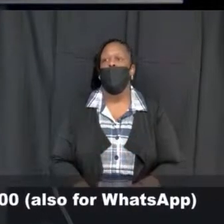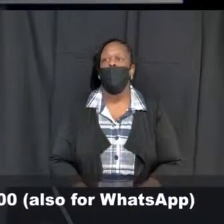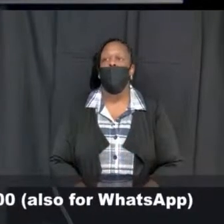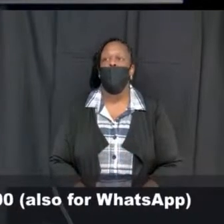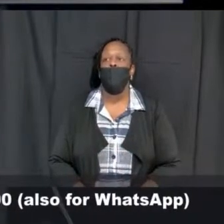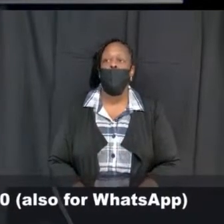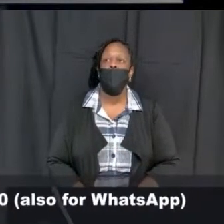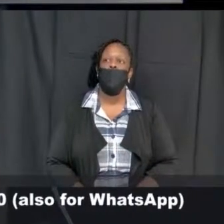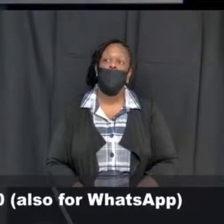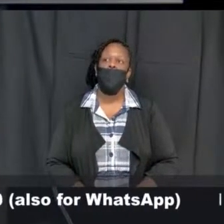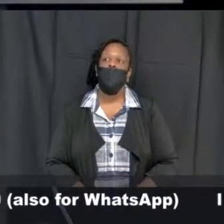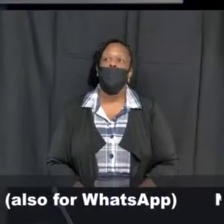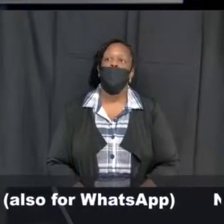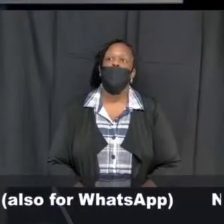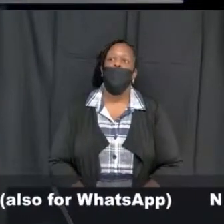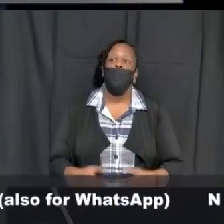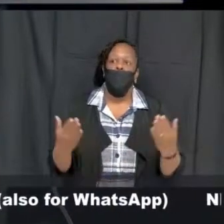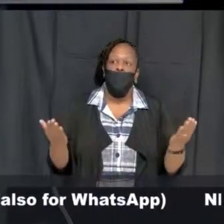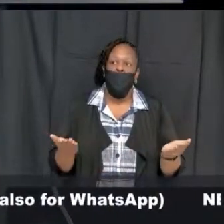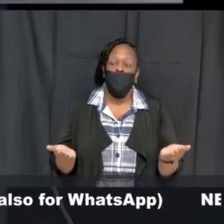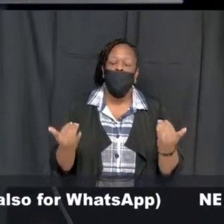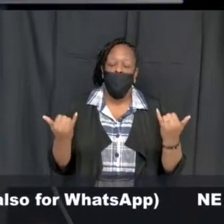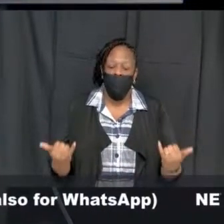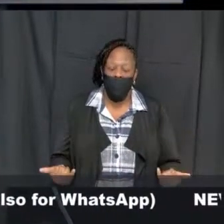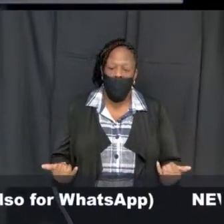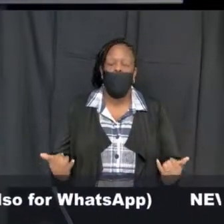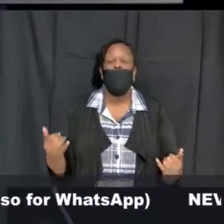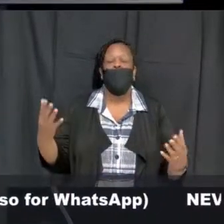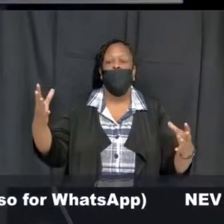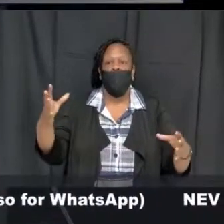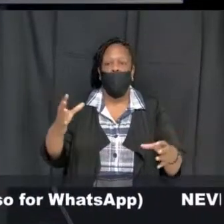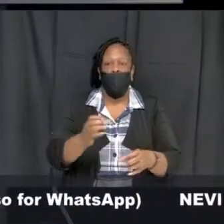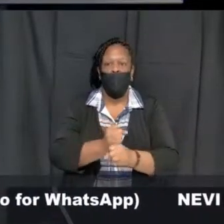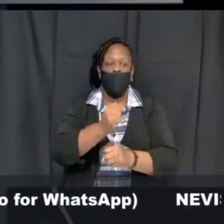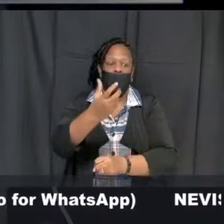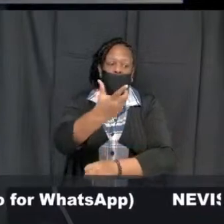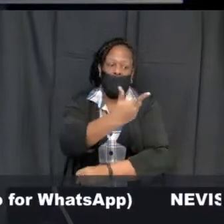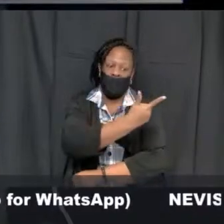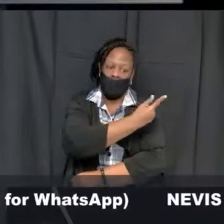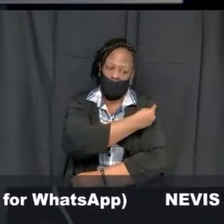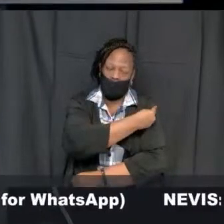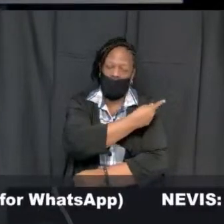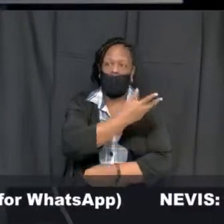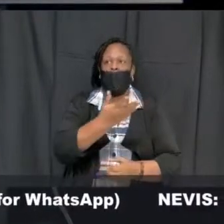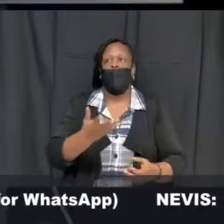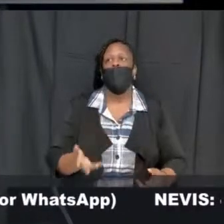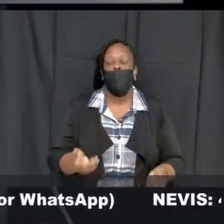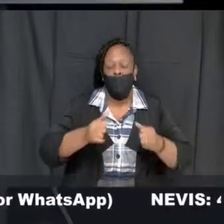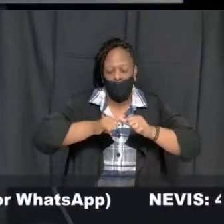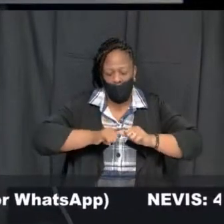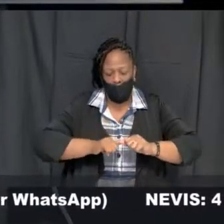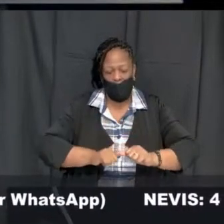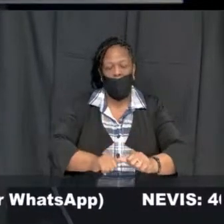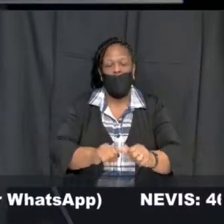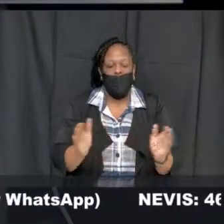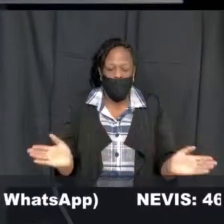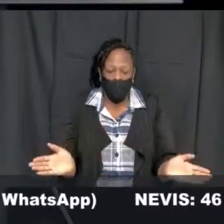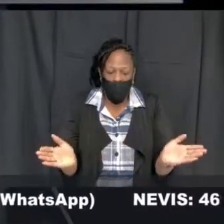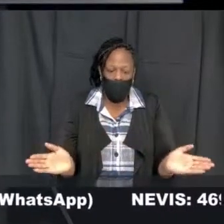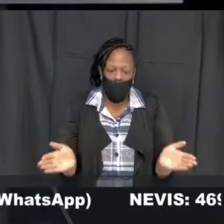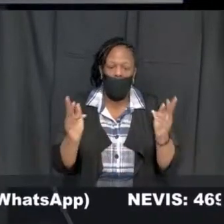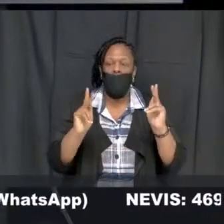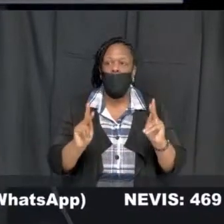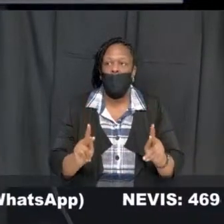pandemic. We are at the stage of vaccinations, and of course we continue as well to encourage